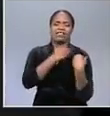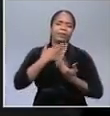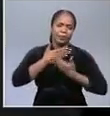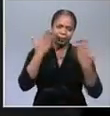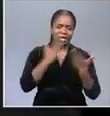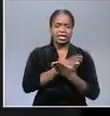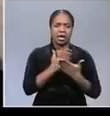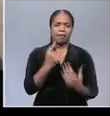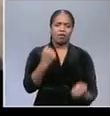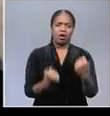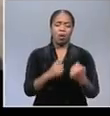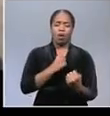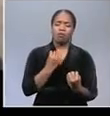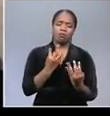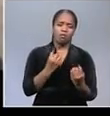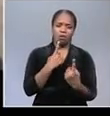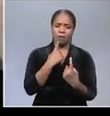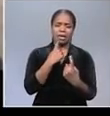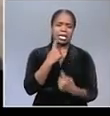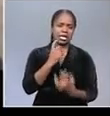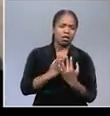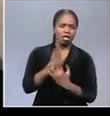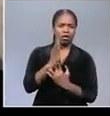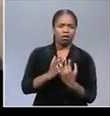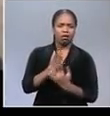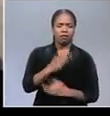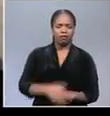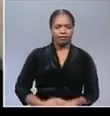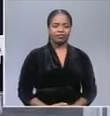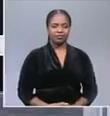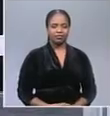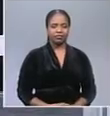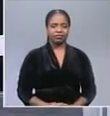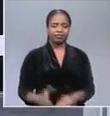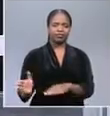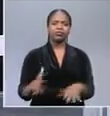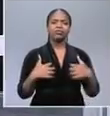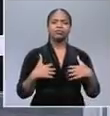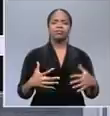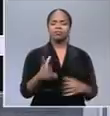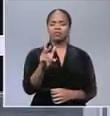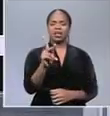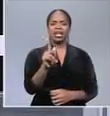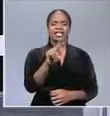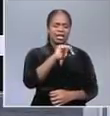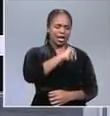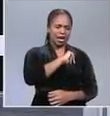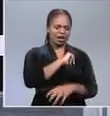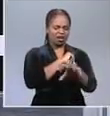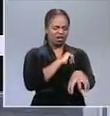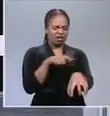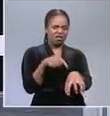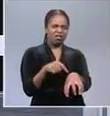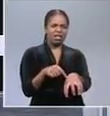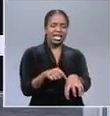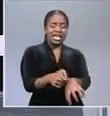some vehicles after numerous complaints of break-ins. Let's start here. 67 is the official number